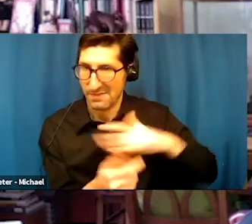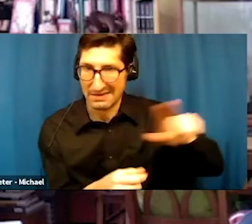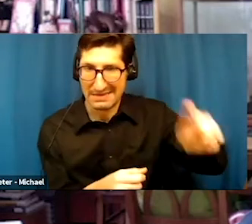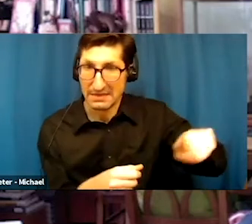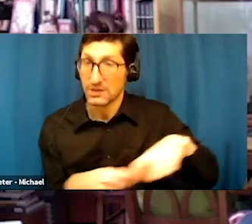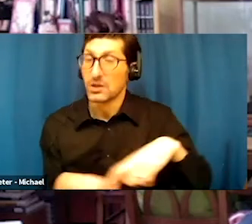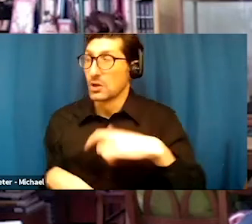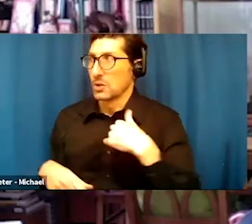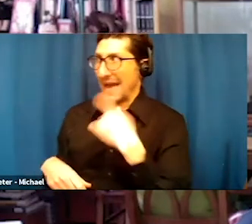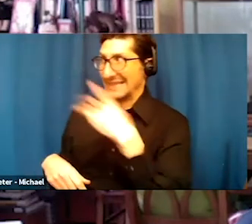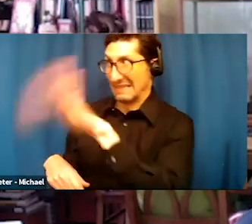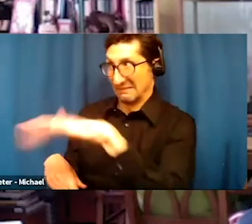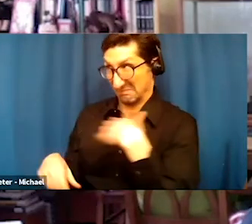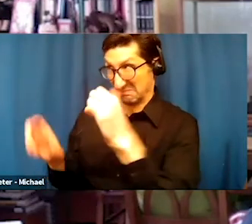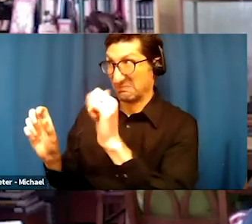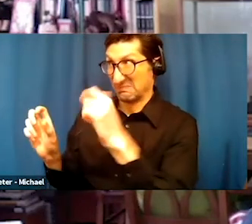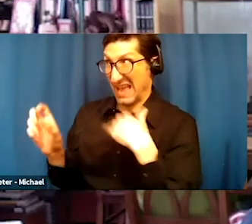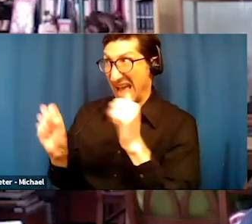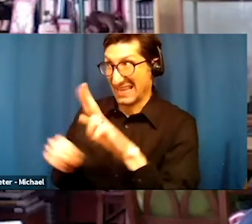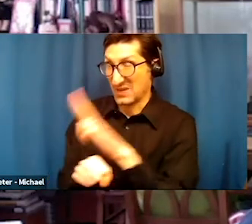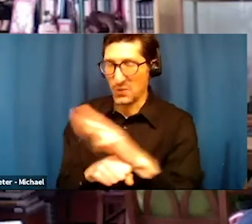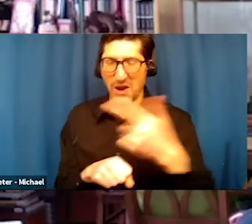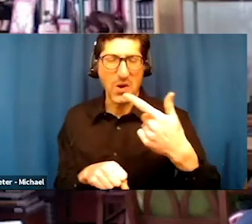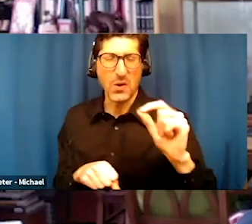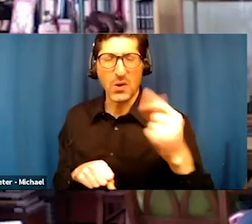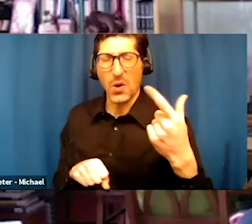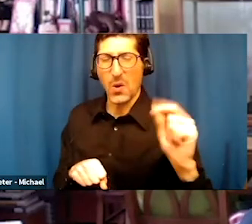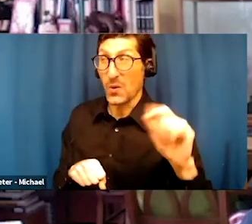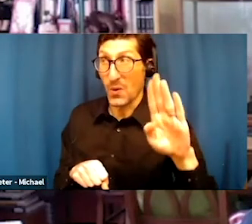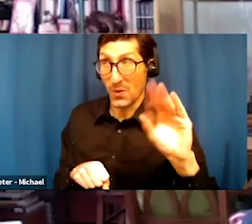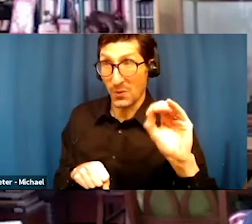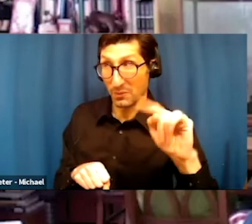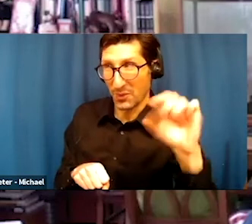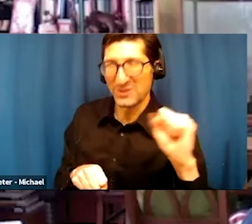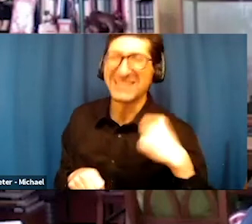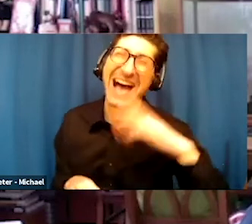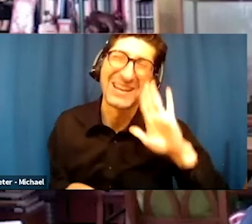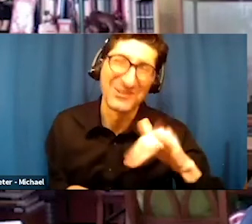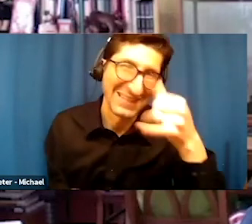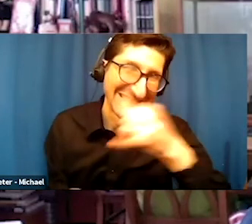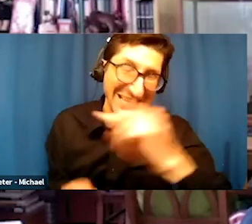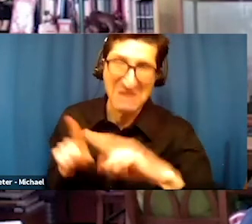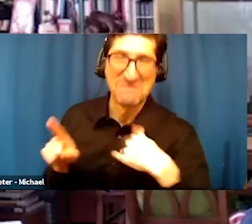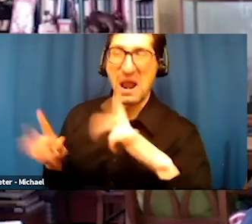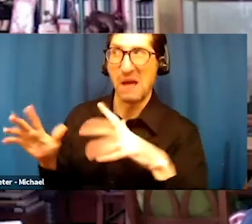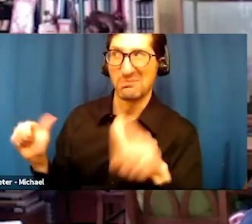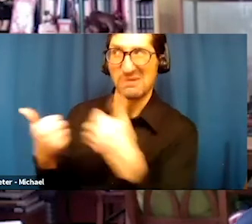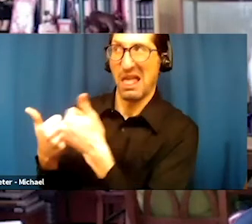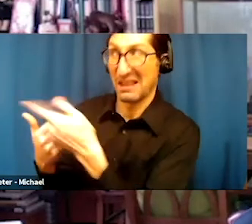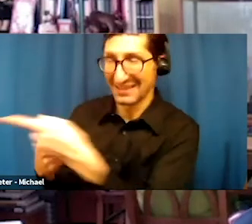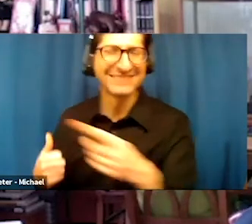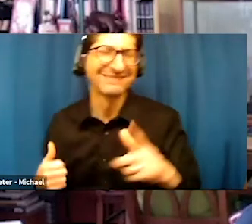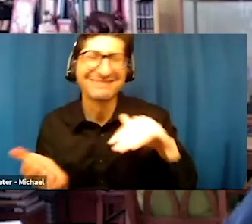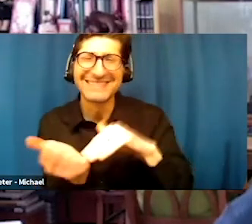go-go boots, all innocent, knowing it was a ridiculous test. Dr. Street laughed with